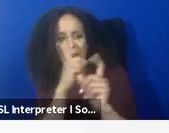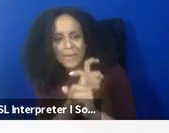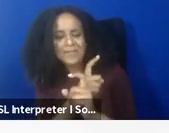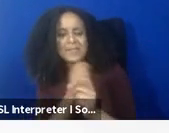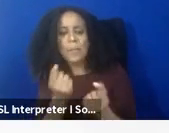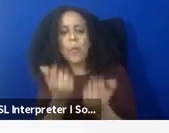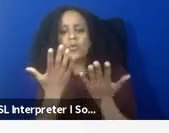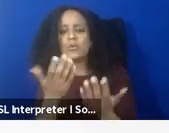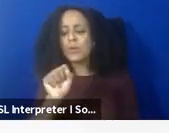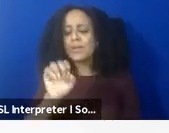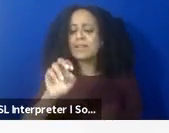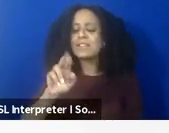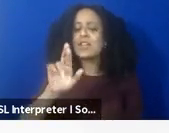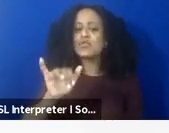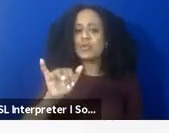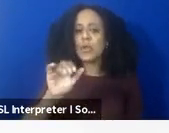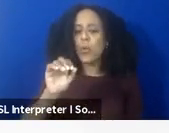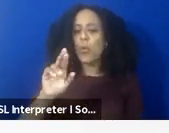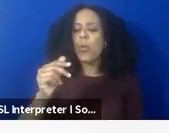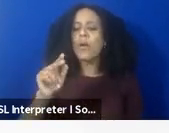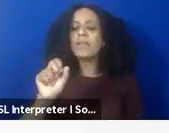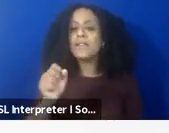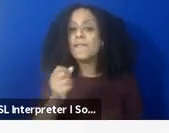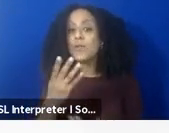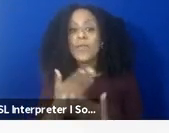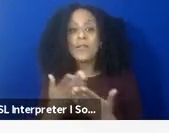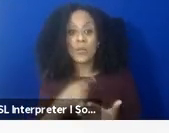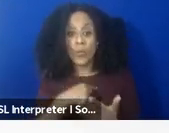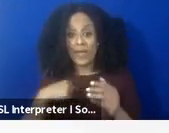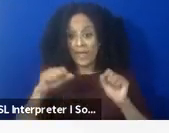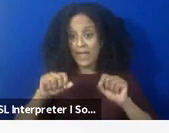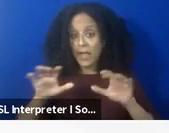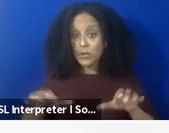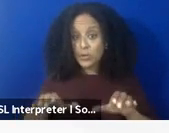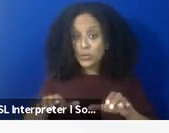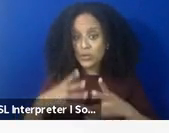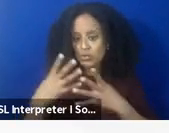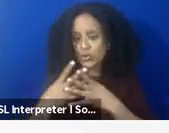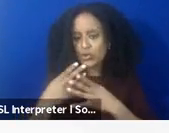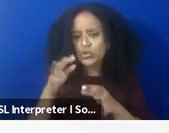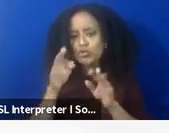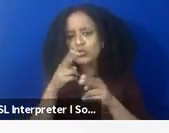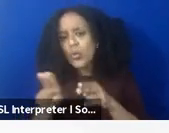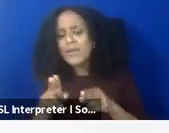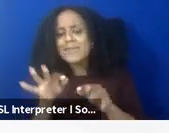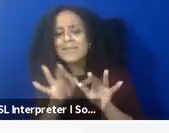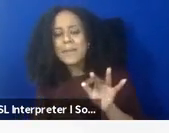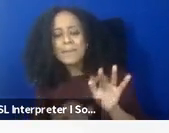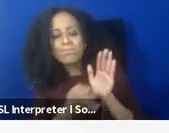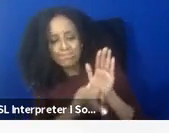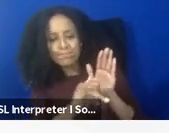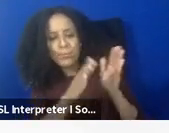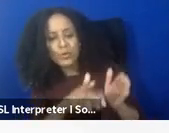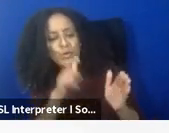organs. And there's a few things we can do. We can use screeners that are short and simple and that identify someone who may need a